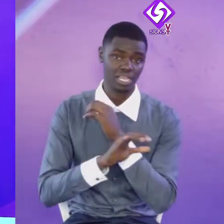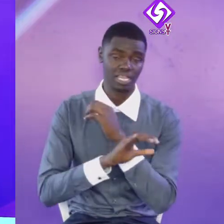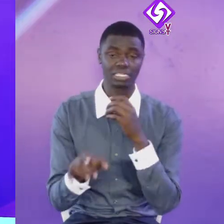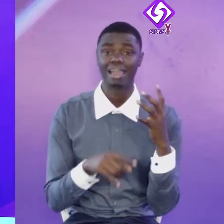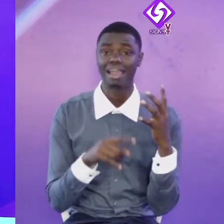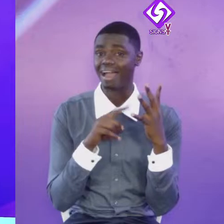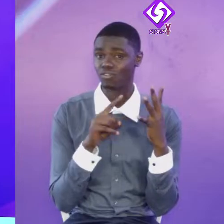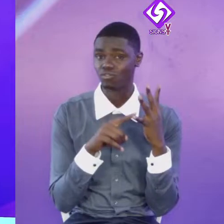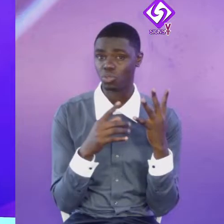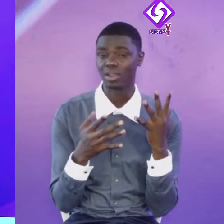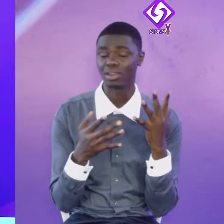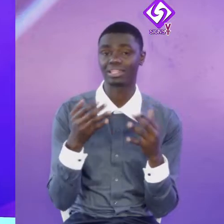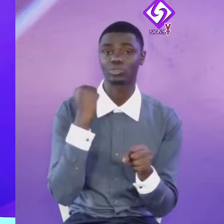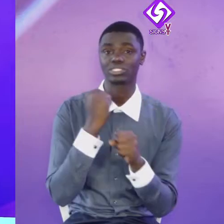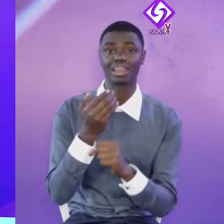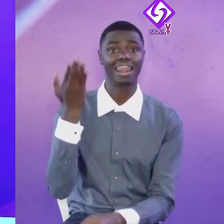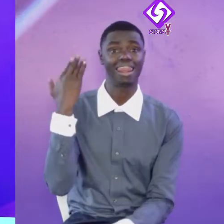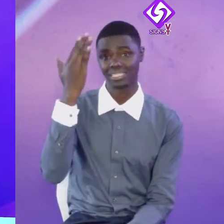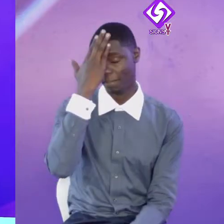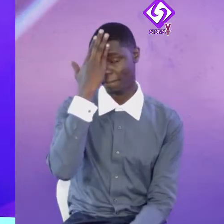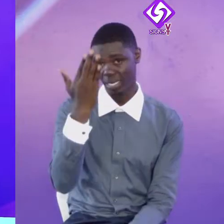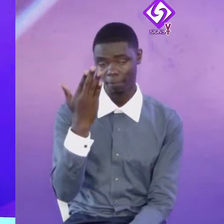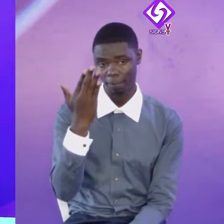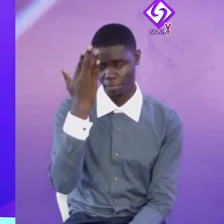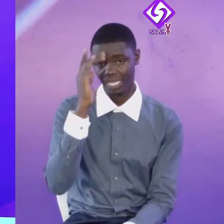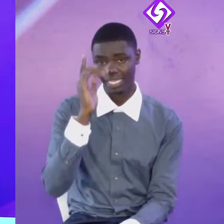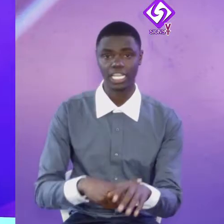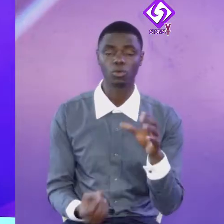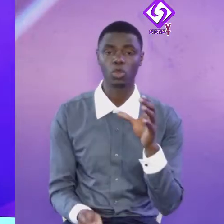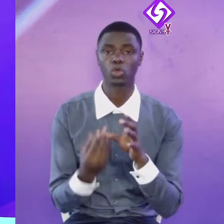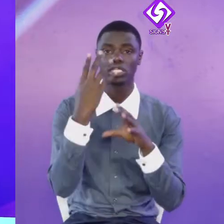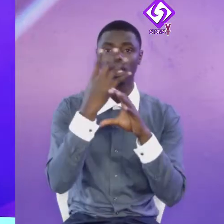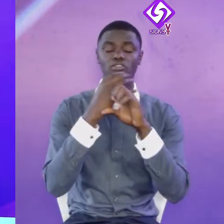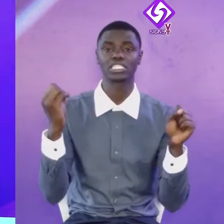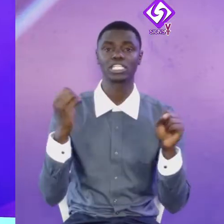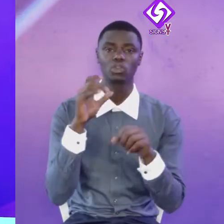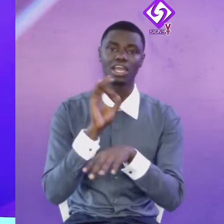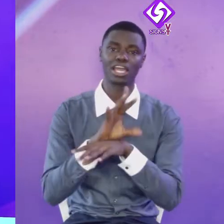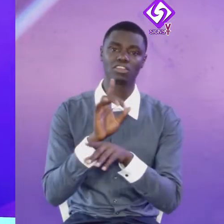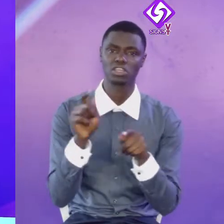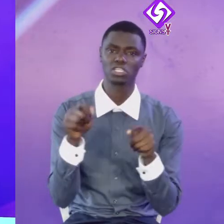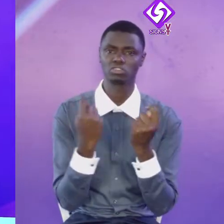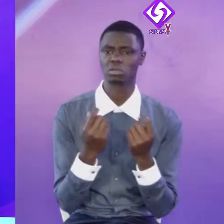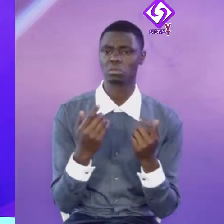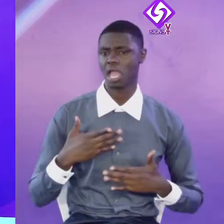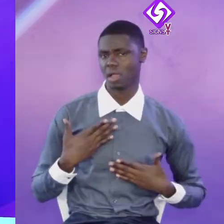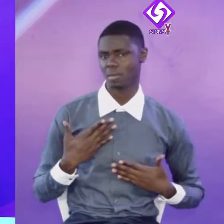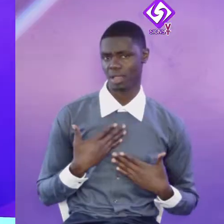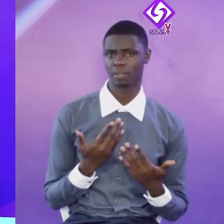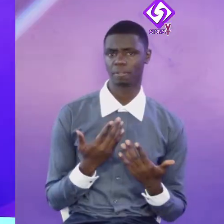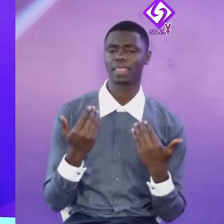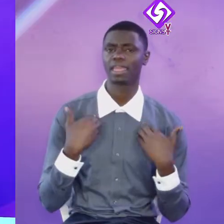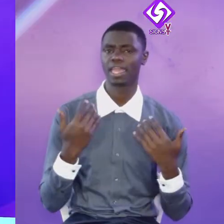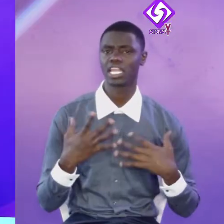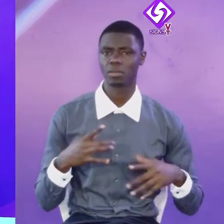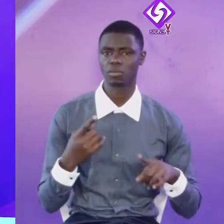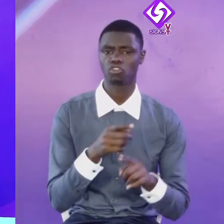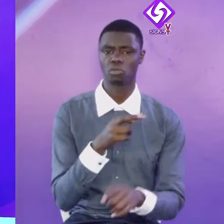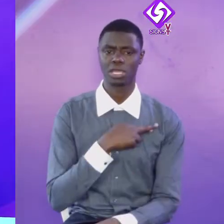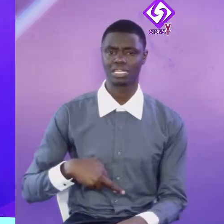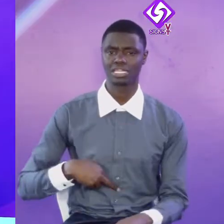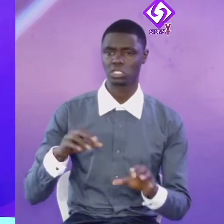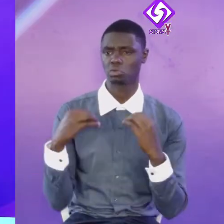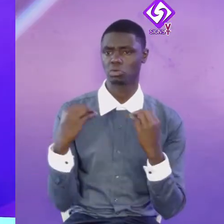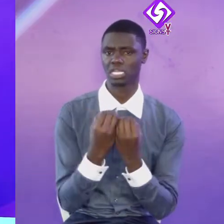milestone was done last Monday when we launched the presidential advisory team. I'm very happy that I had people from religious